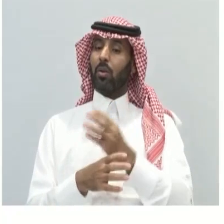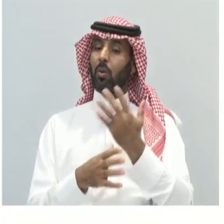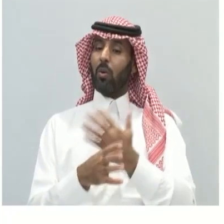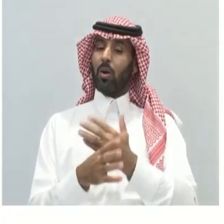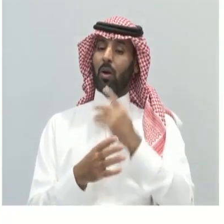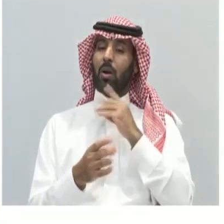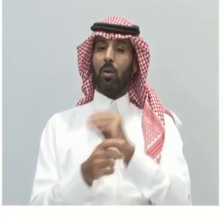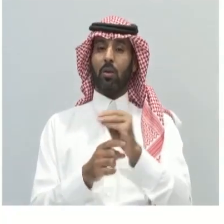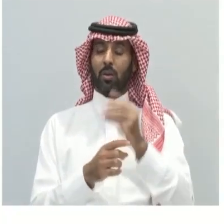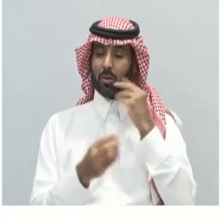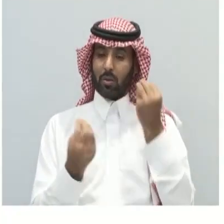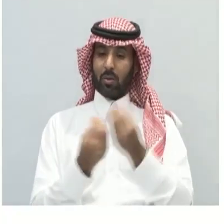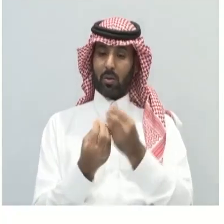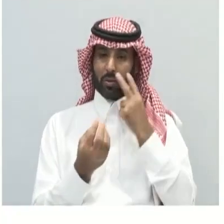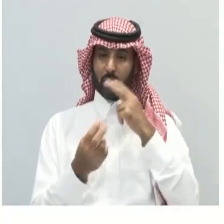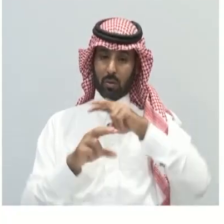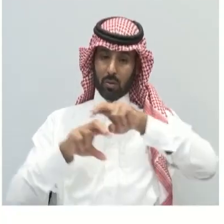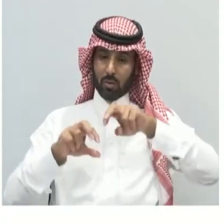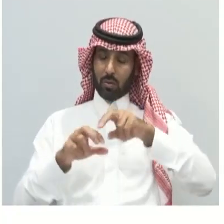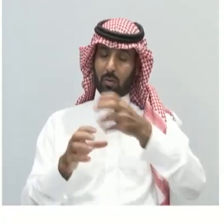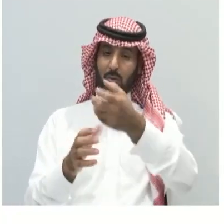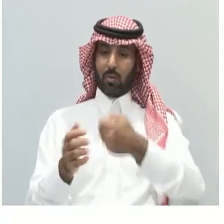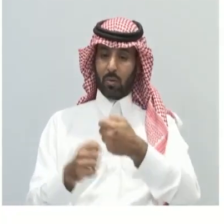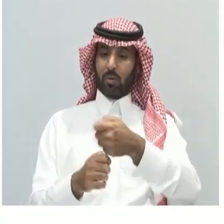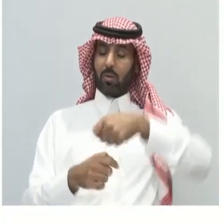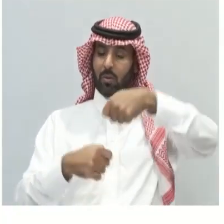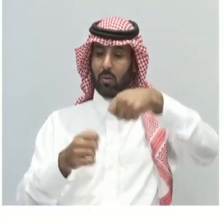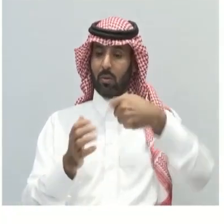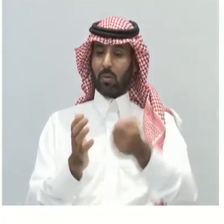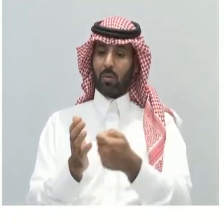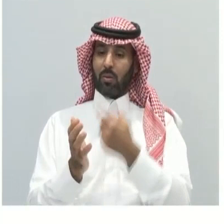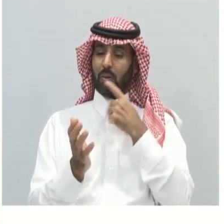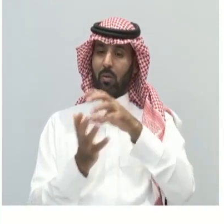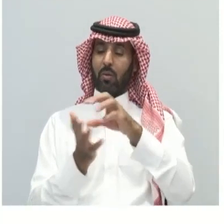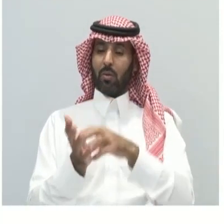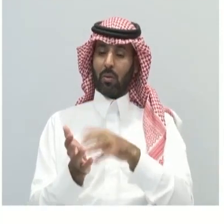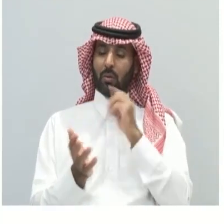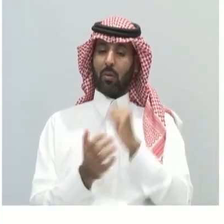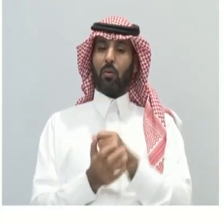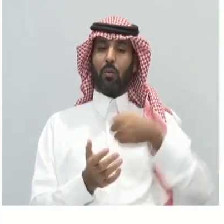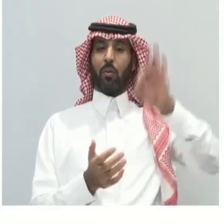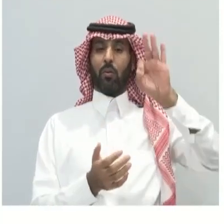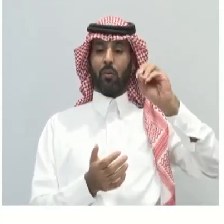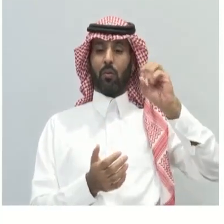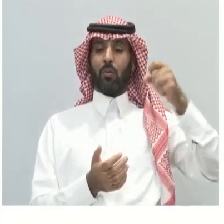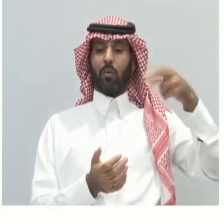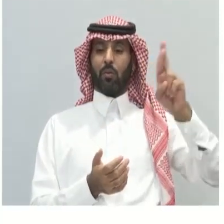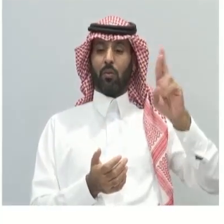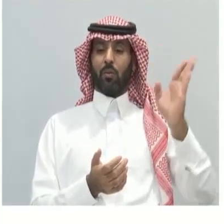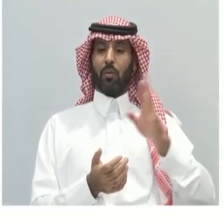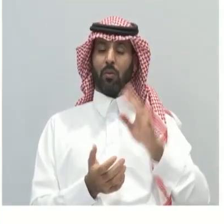Go and find the stuff. You. So here we have two gaps again. And I want to help